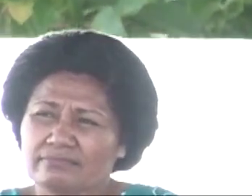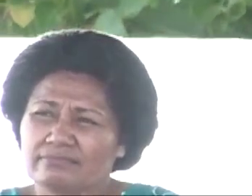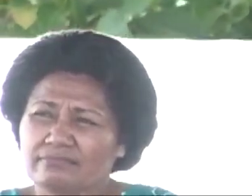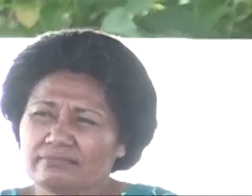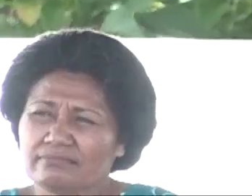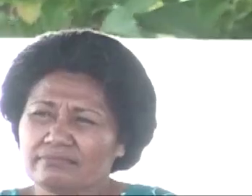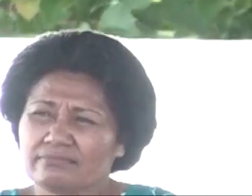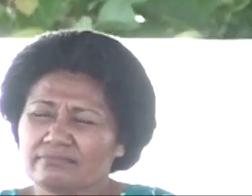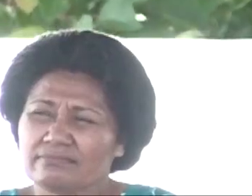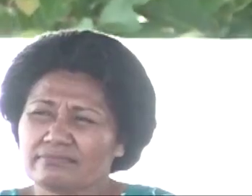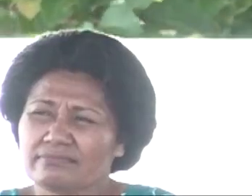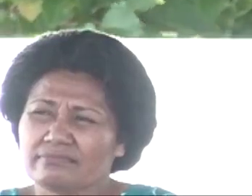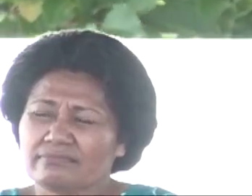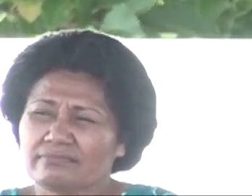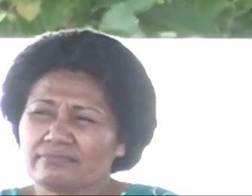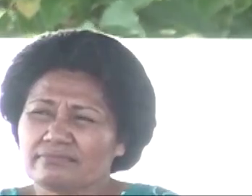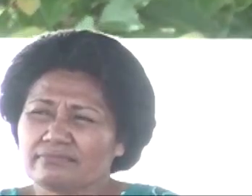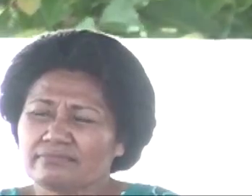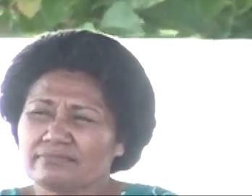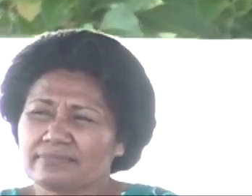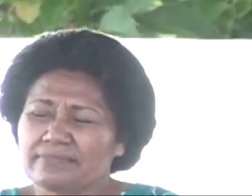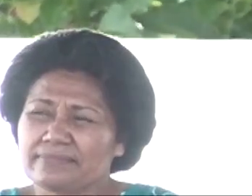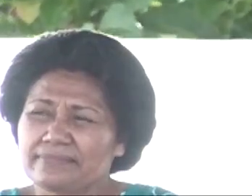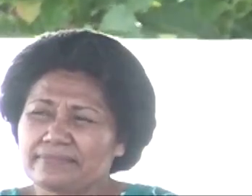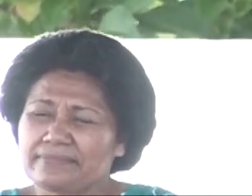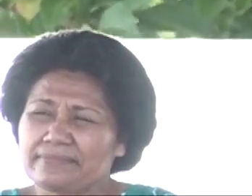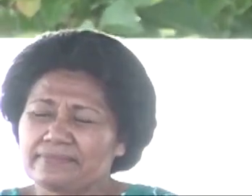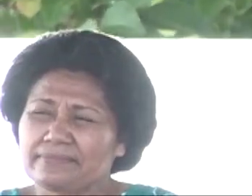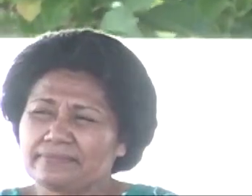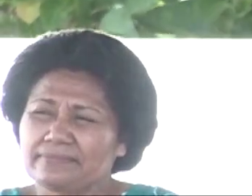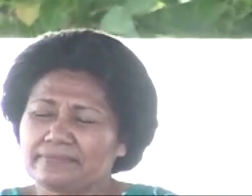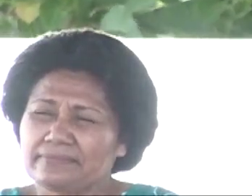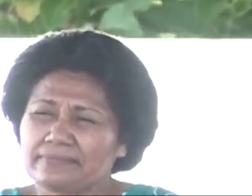reflections on hope, love, peace, and joy.